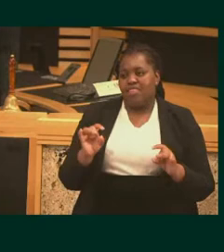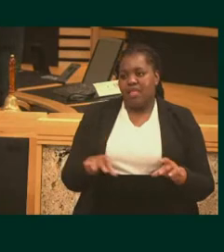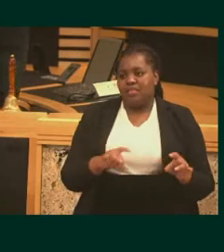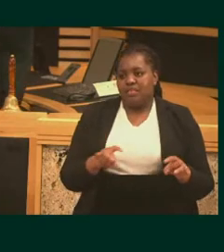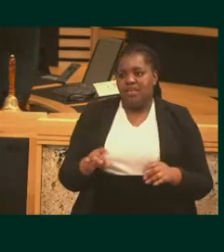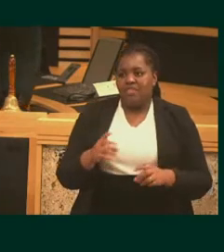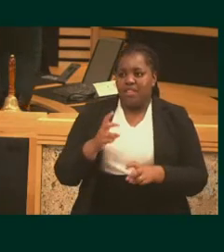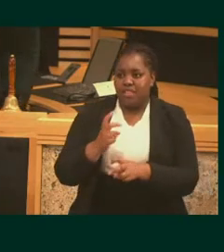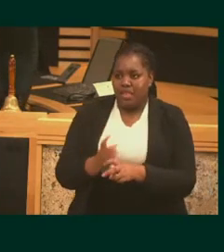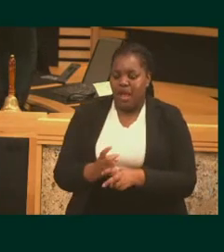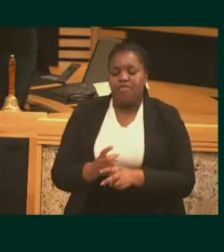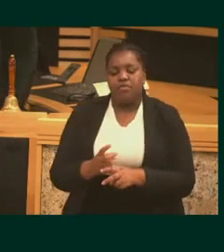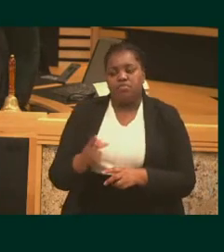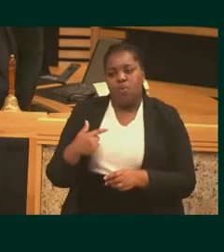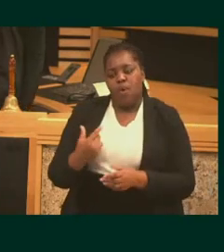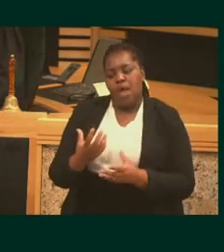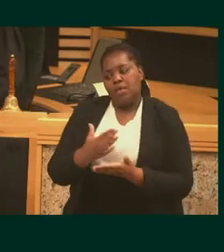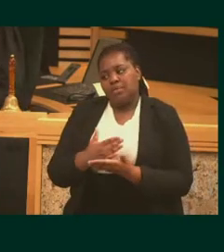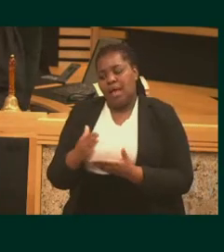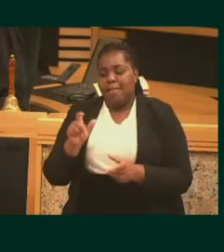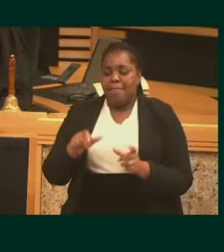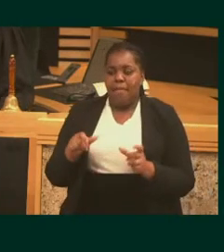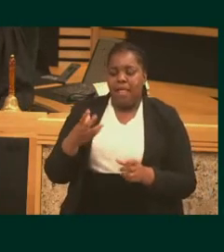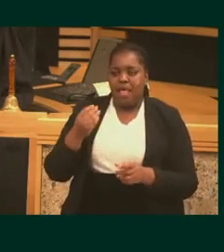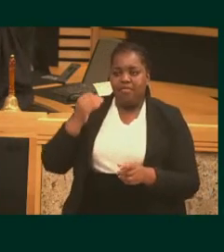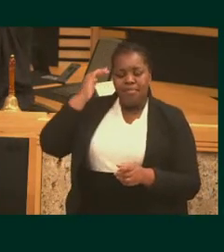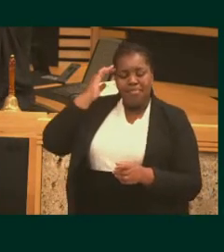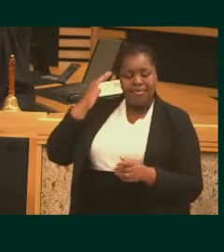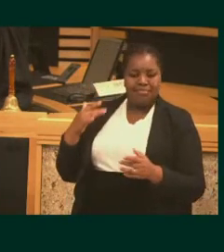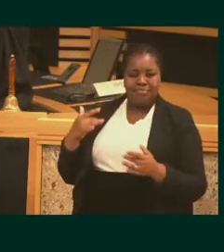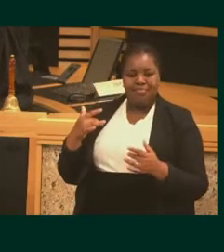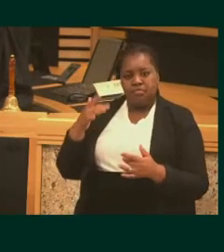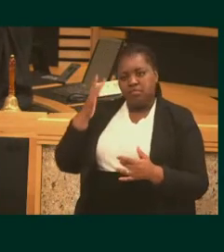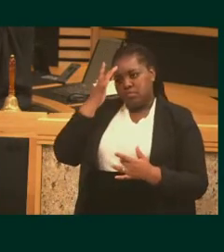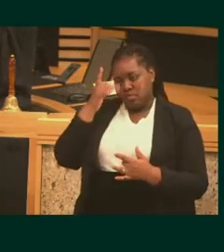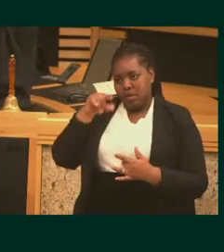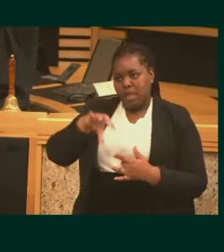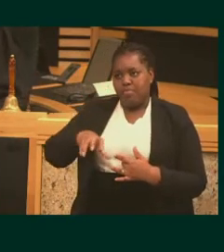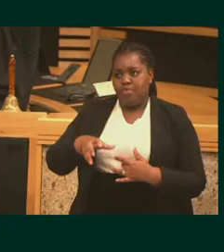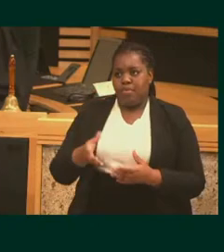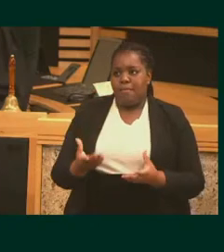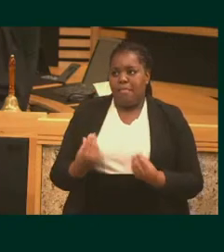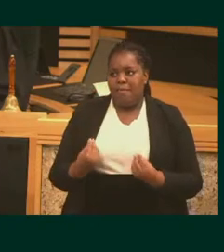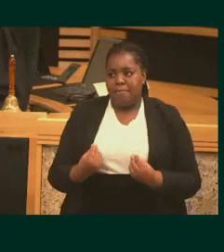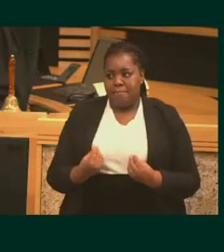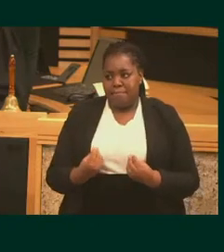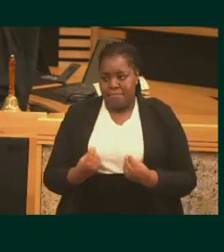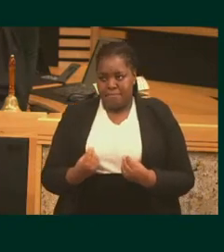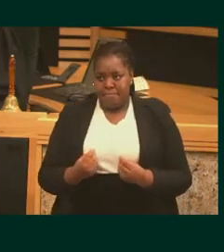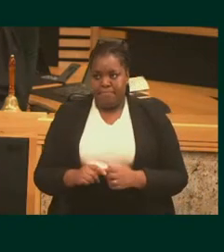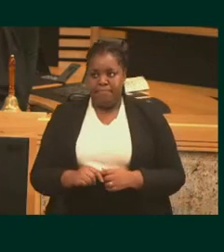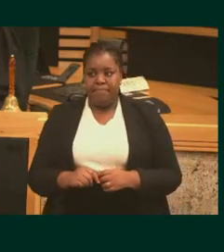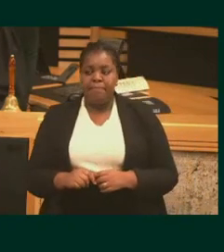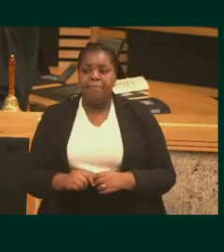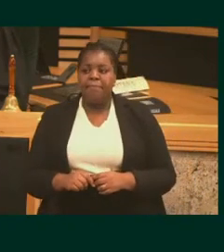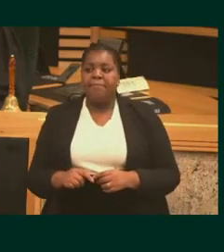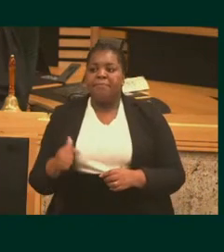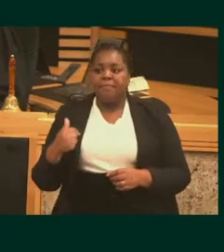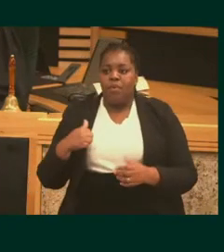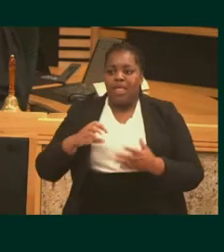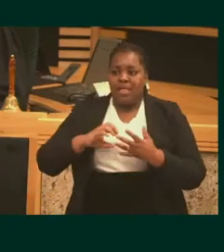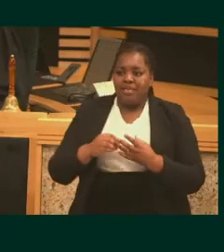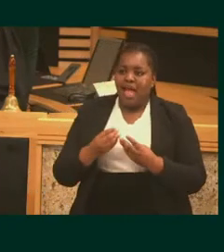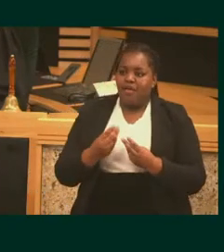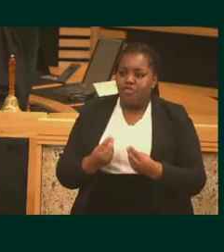and difficult conditions that some people with mental illnesses in the Province find themselves in that will resolve the